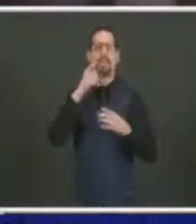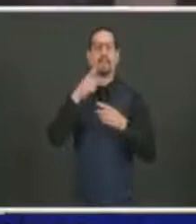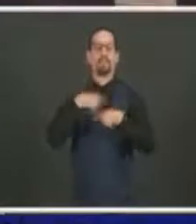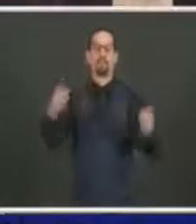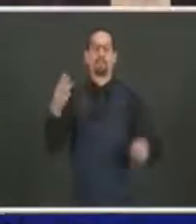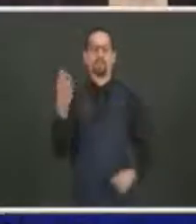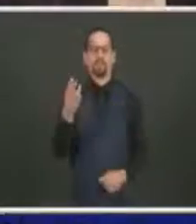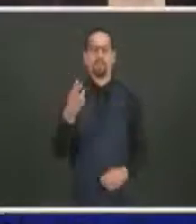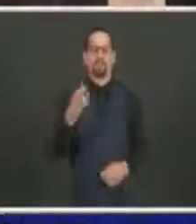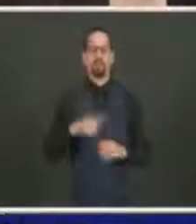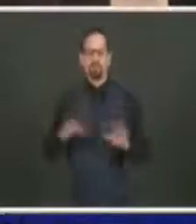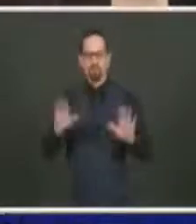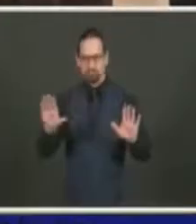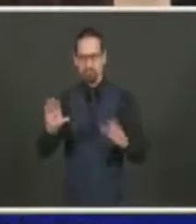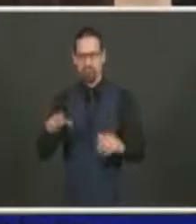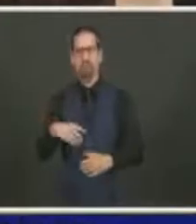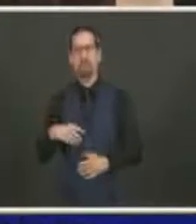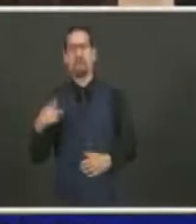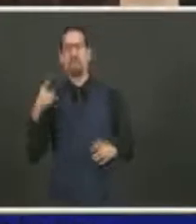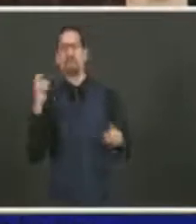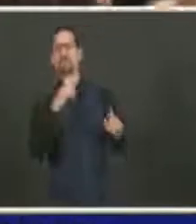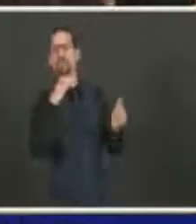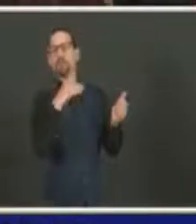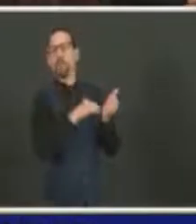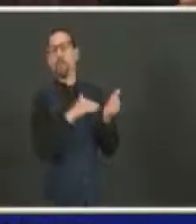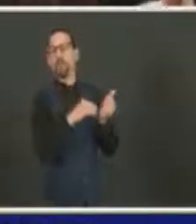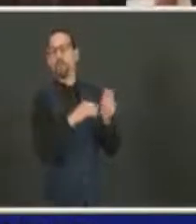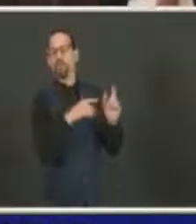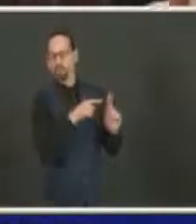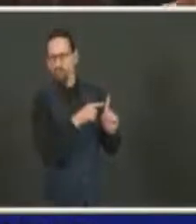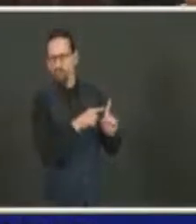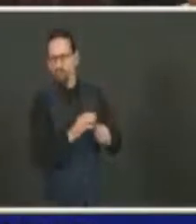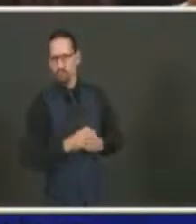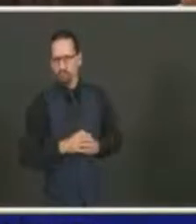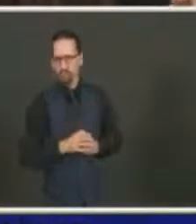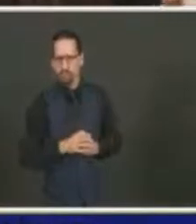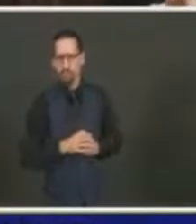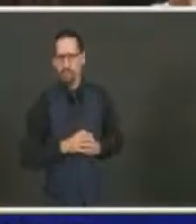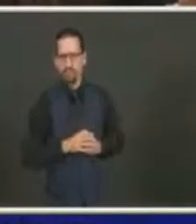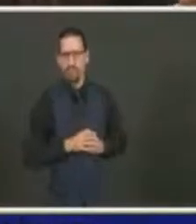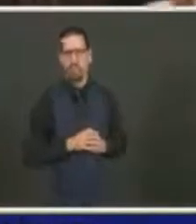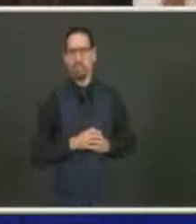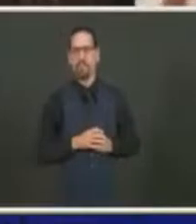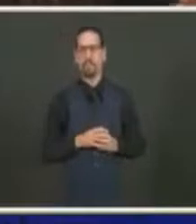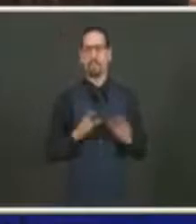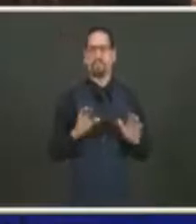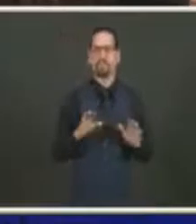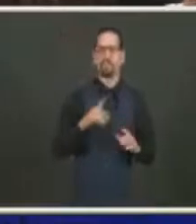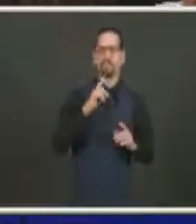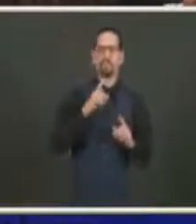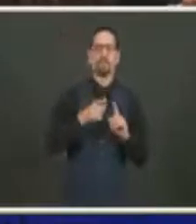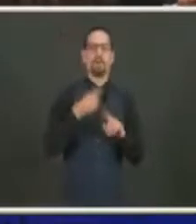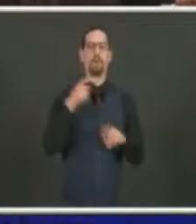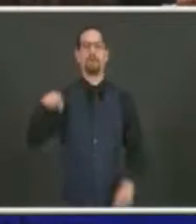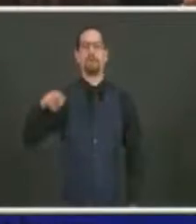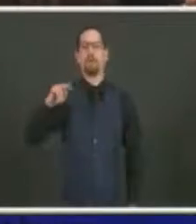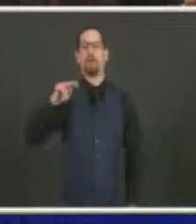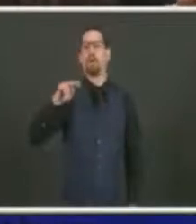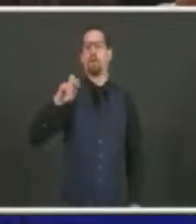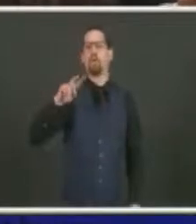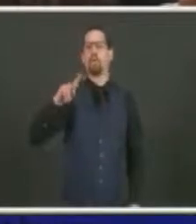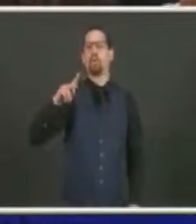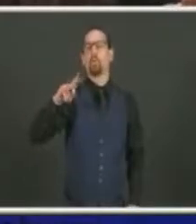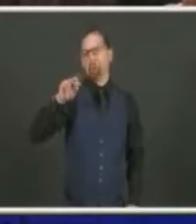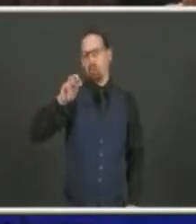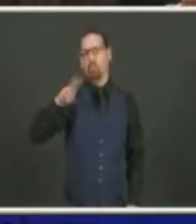Scott, we've gotten a few reports from Newport and Providence restaurants that they've had workers who have tested positive. Number one,